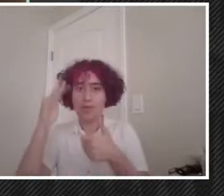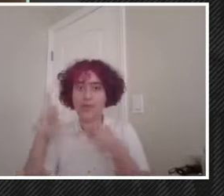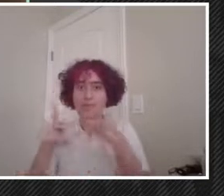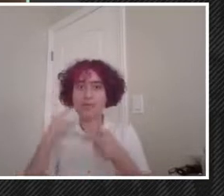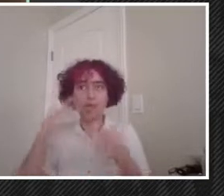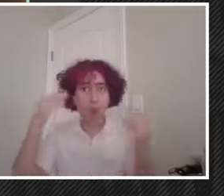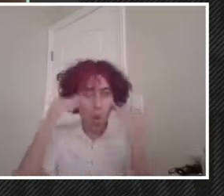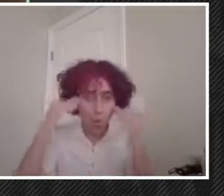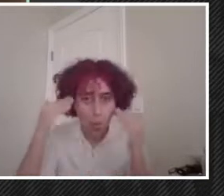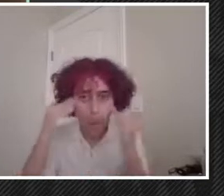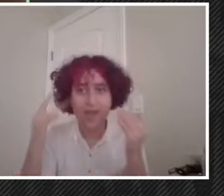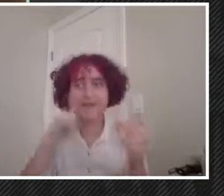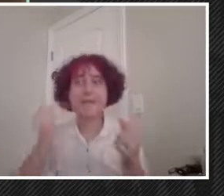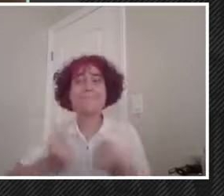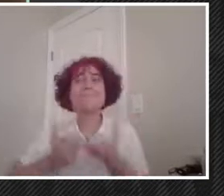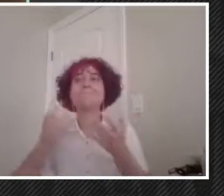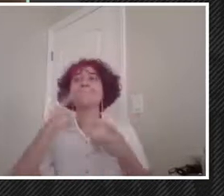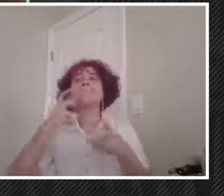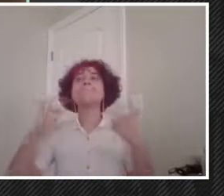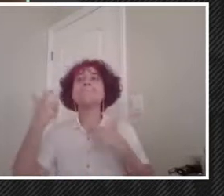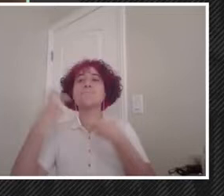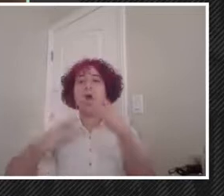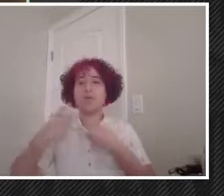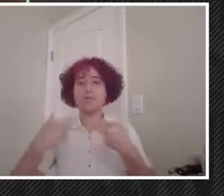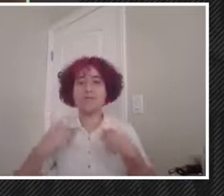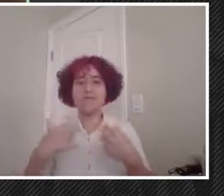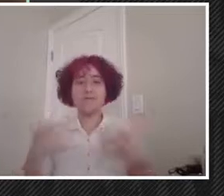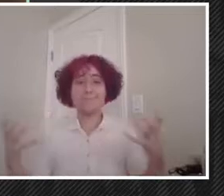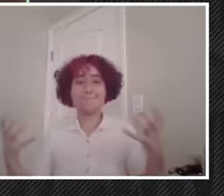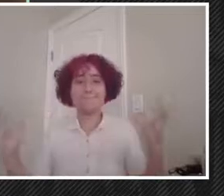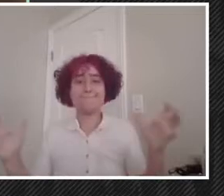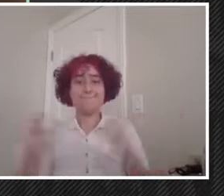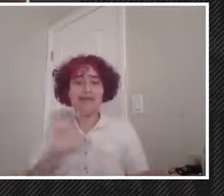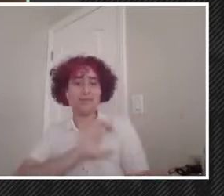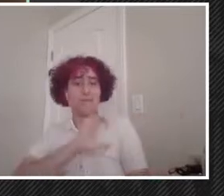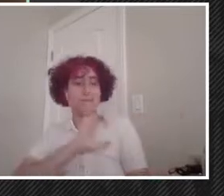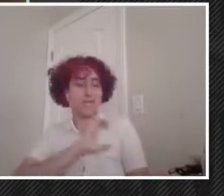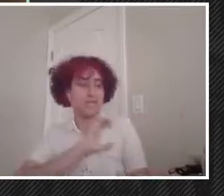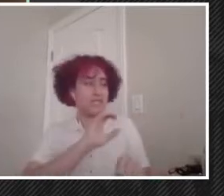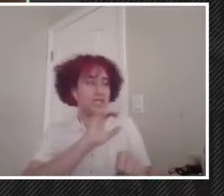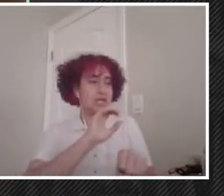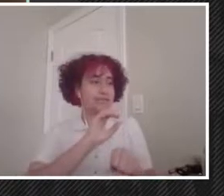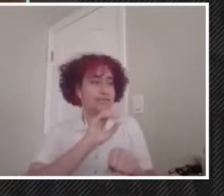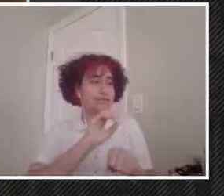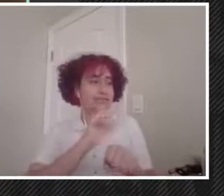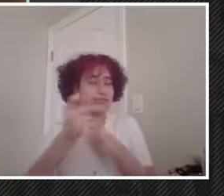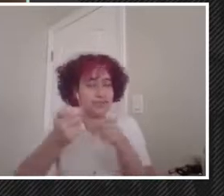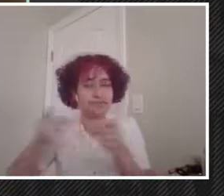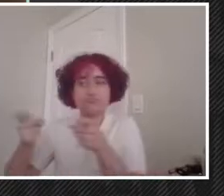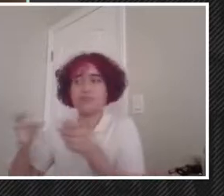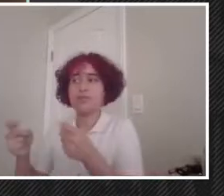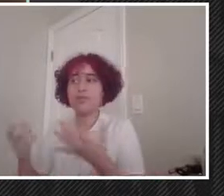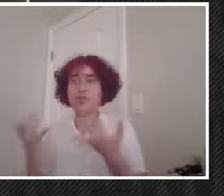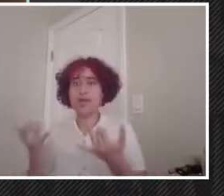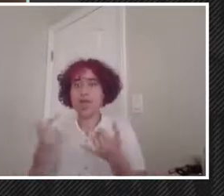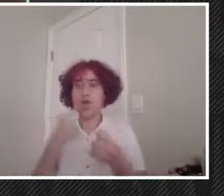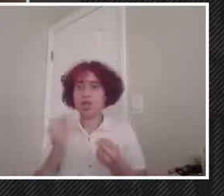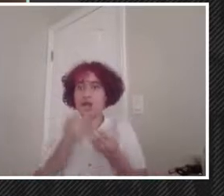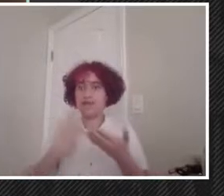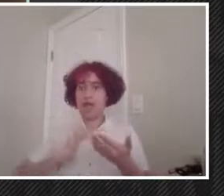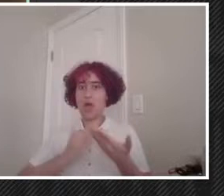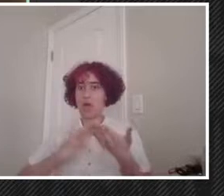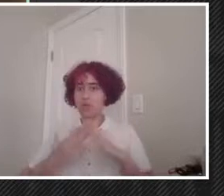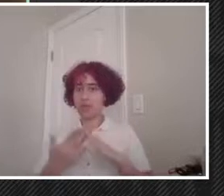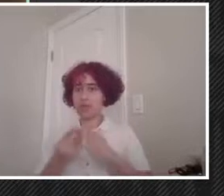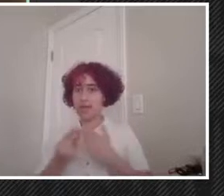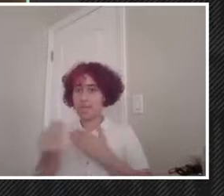policing, that we spend the bulk of our local municipal budgets on an ineffective